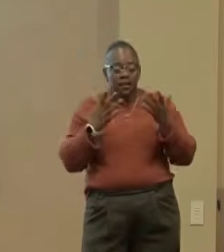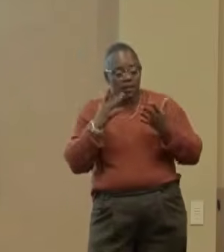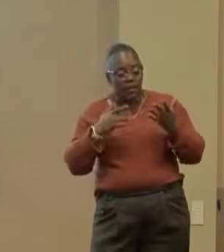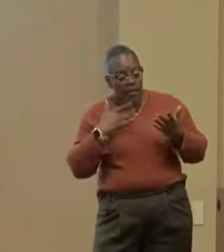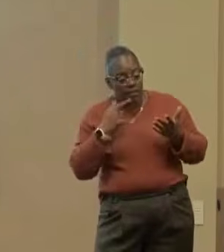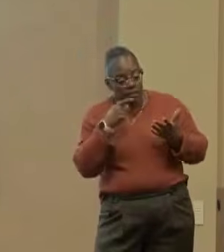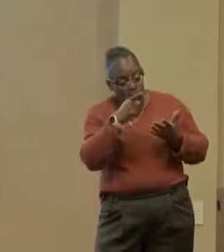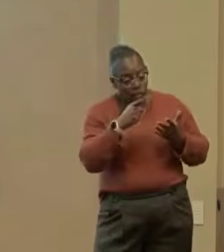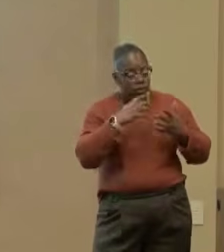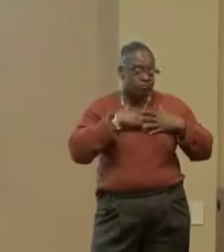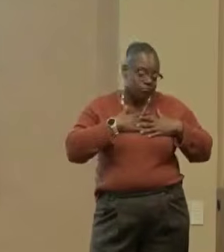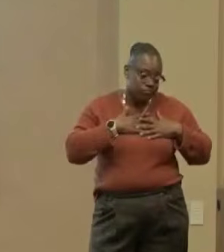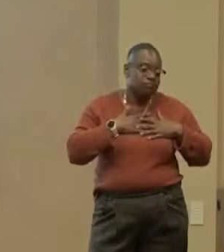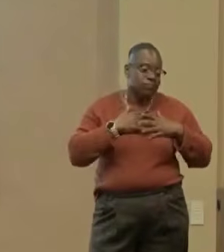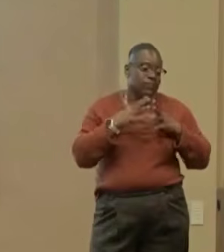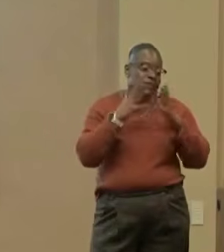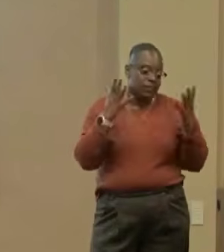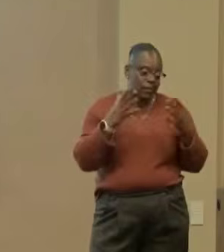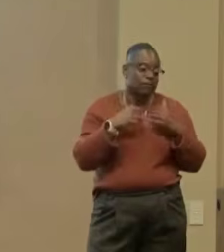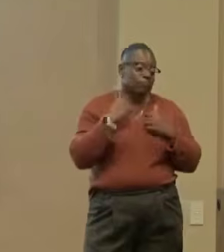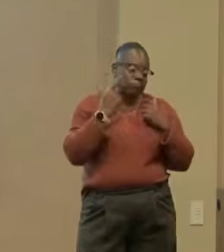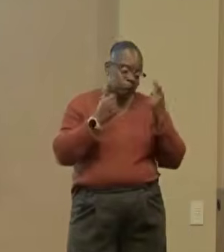and I empathize a lot on that.